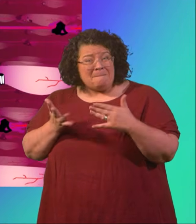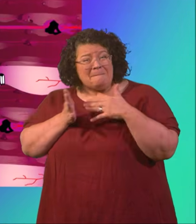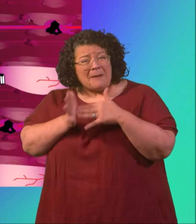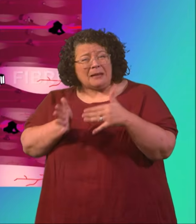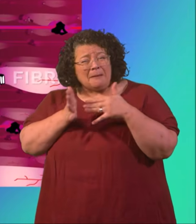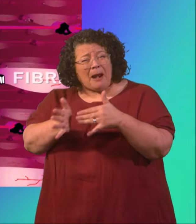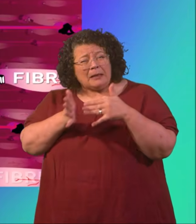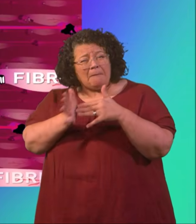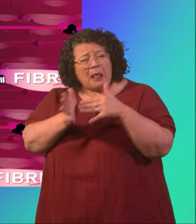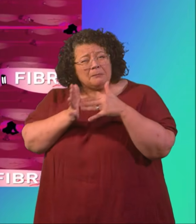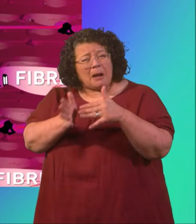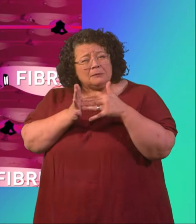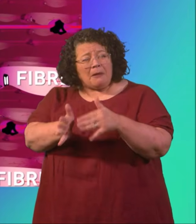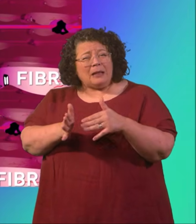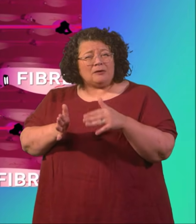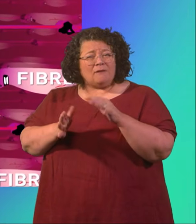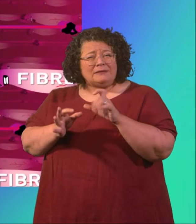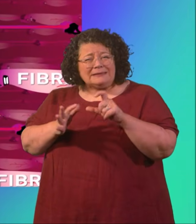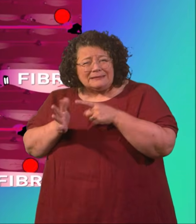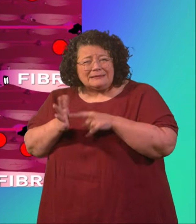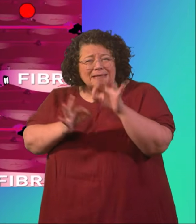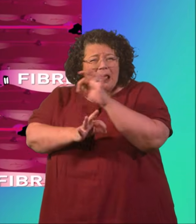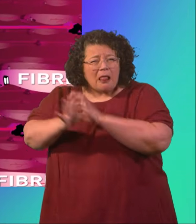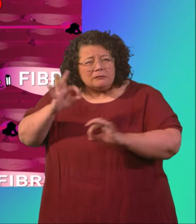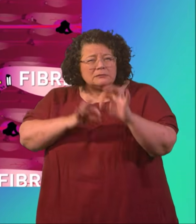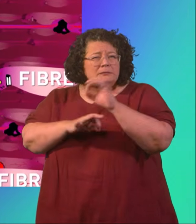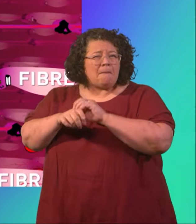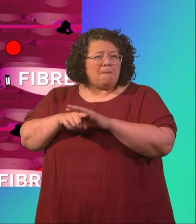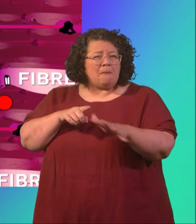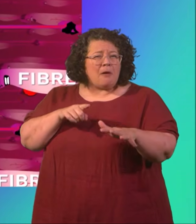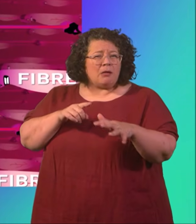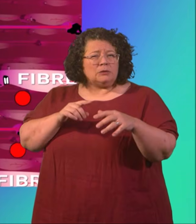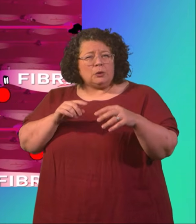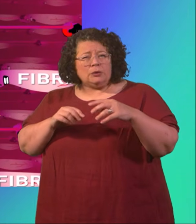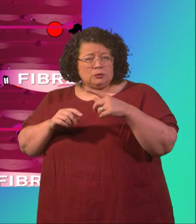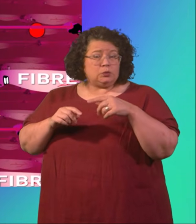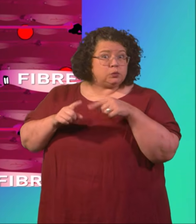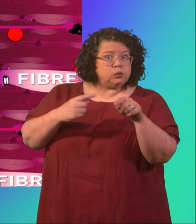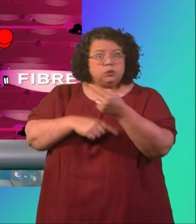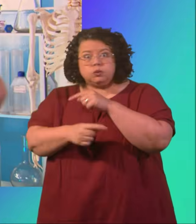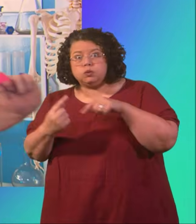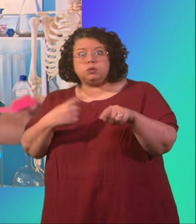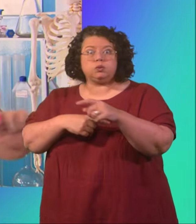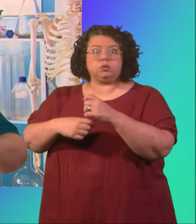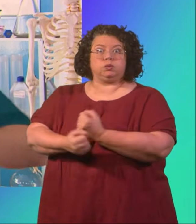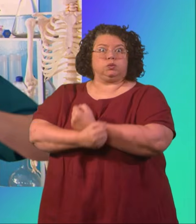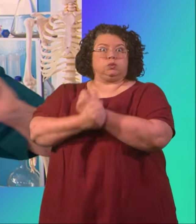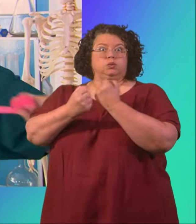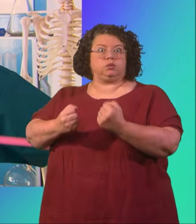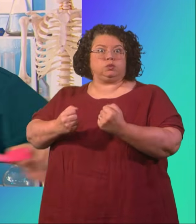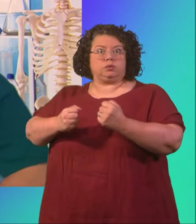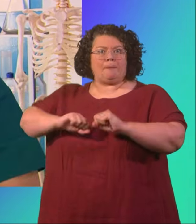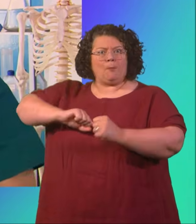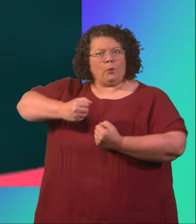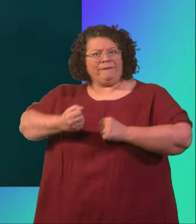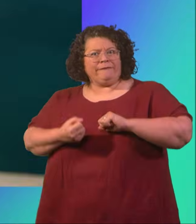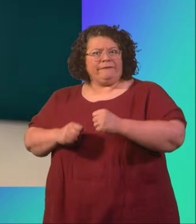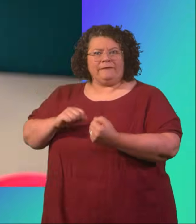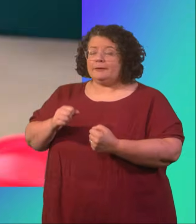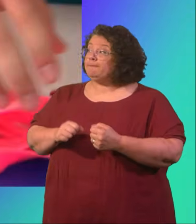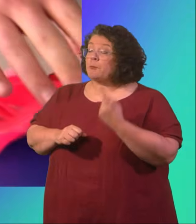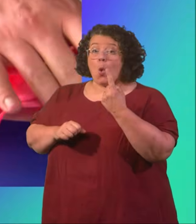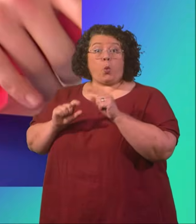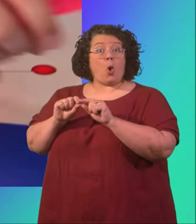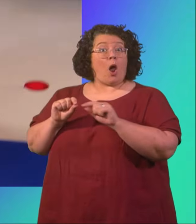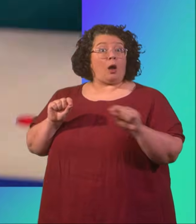blood vessels deliver the energy that your muscles need in order to move. Now, Now, a single muscle fibre on its own isn't very strong, but